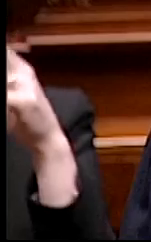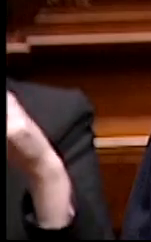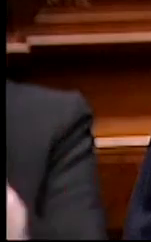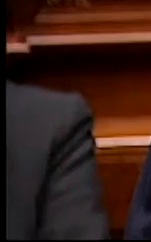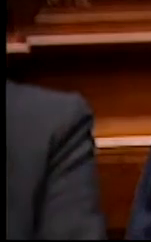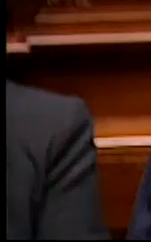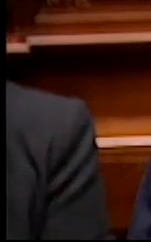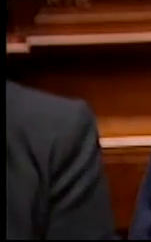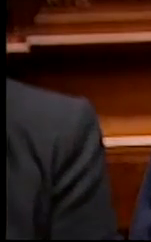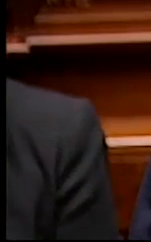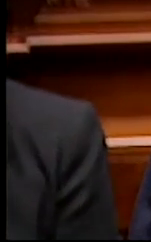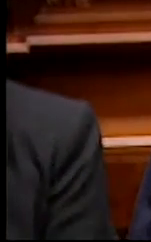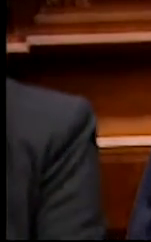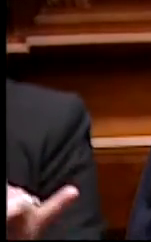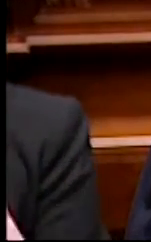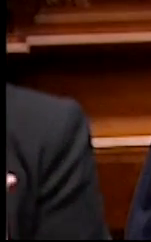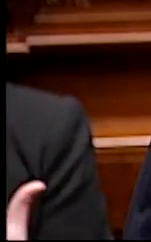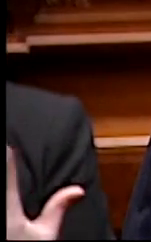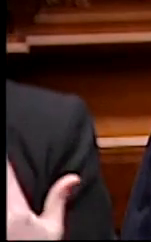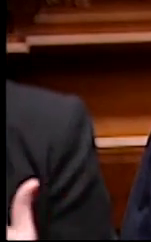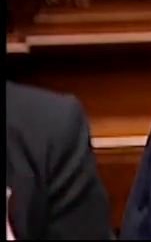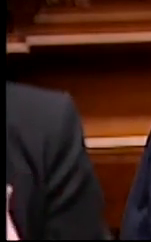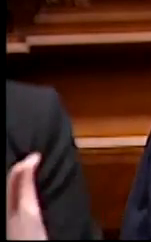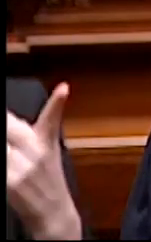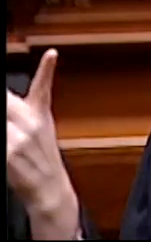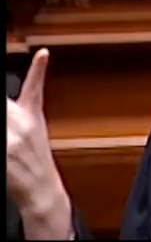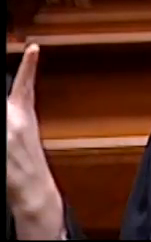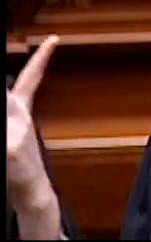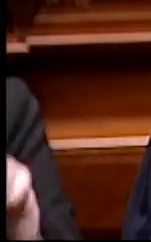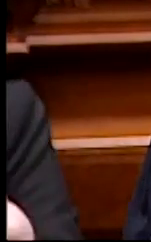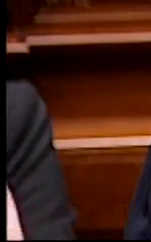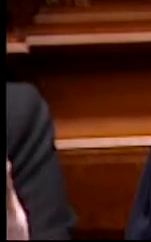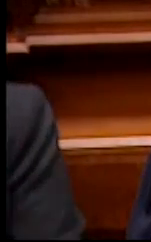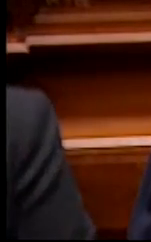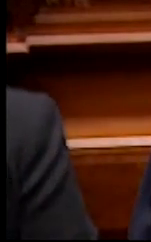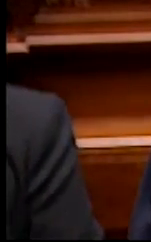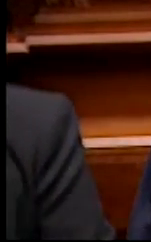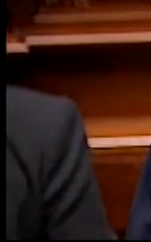same choices Lucy has been able to make for her children.